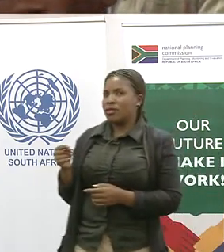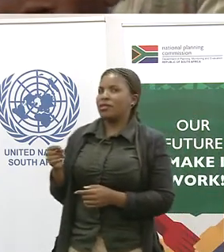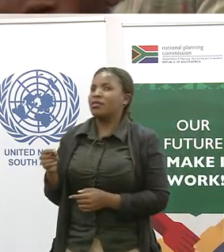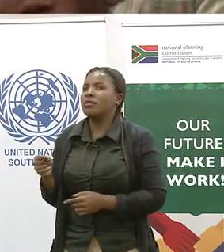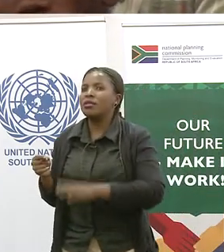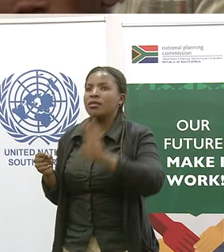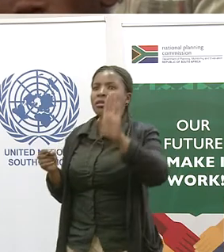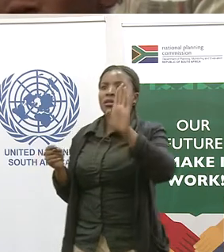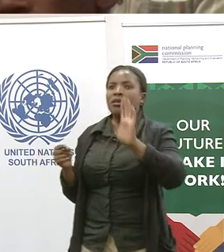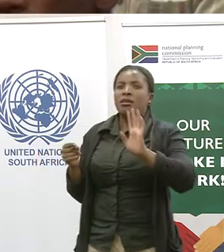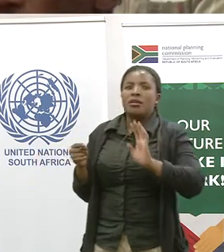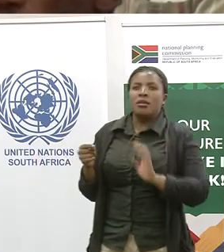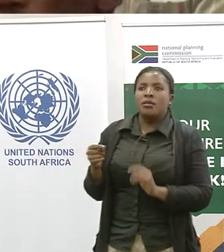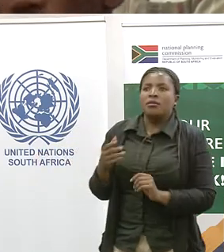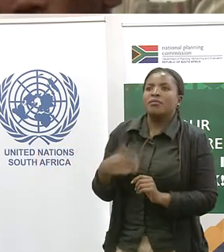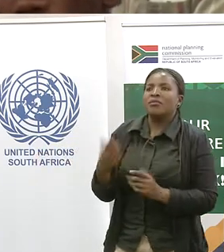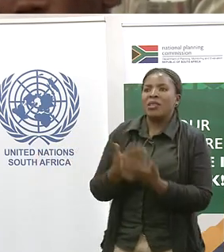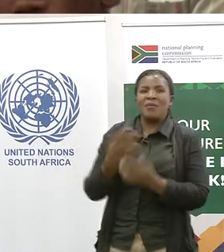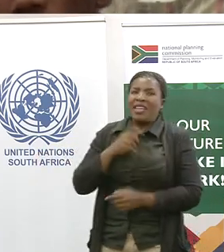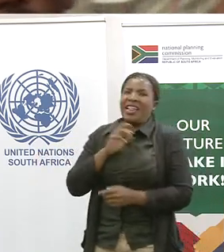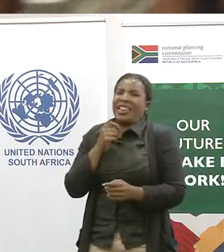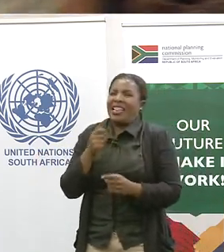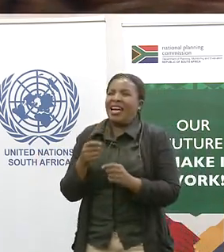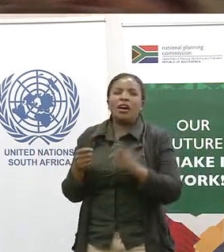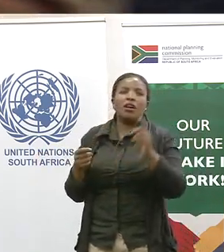I was tempted to ukutolika njengasesontweni.